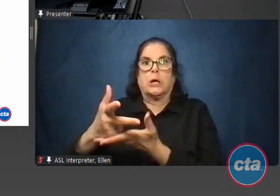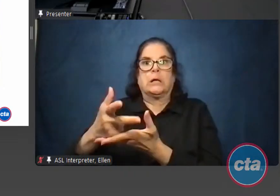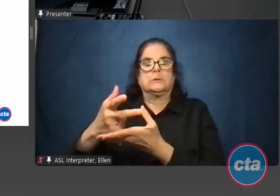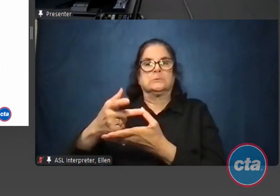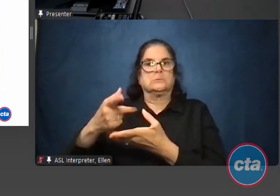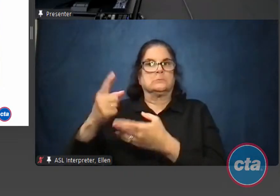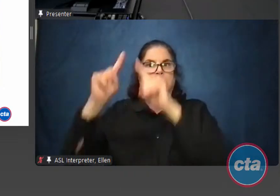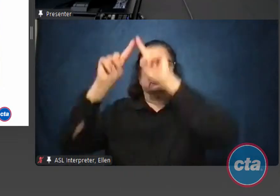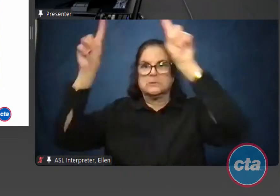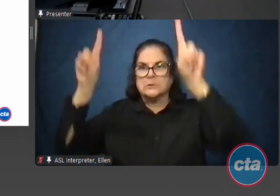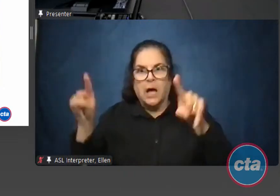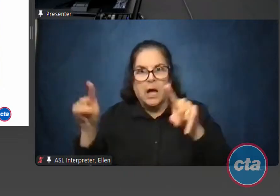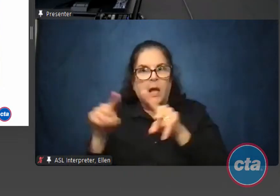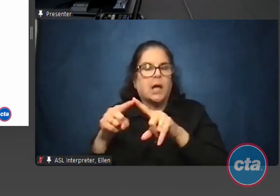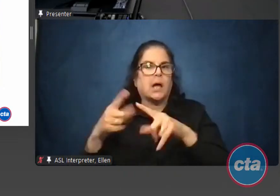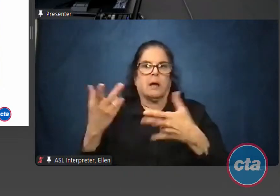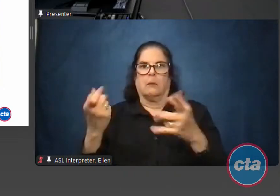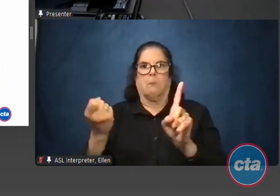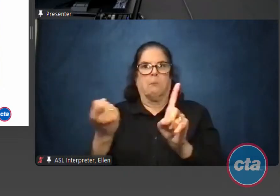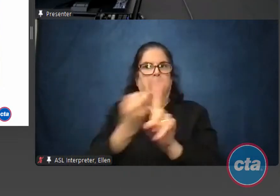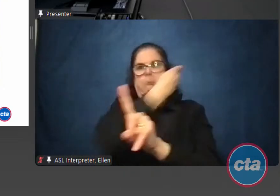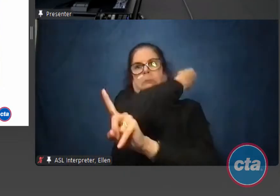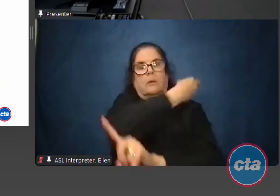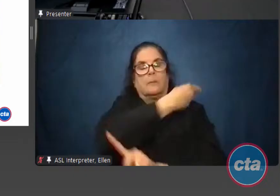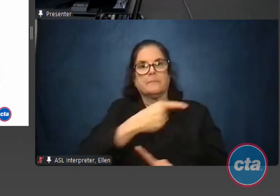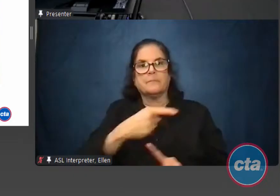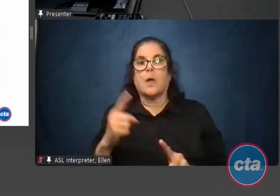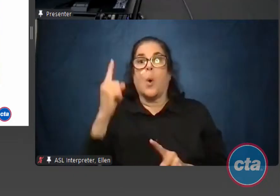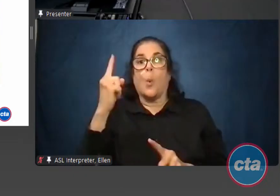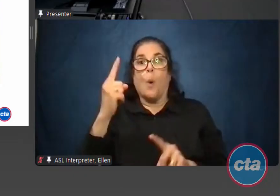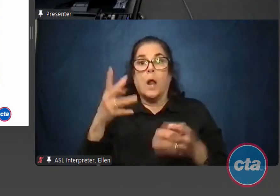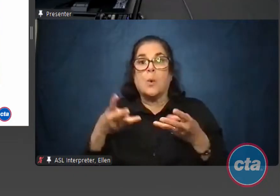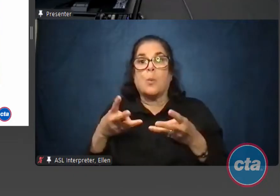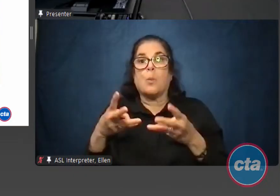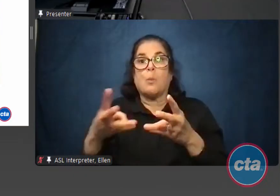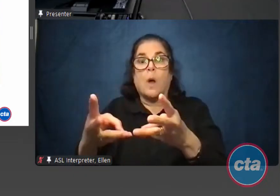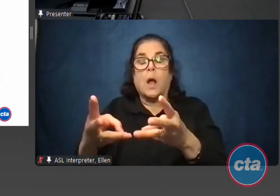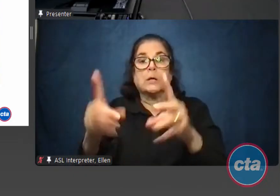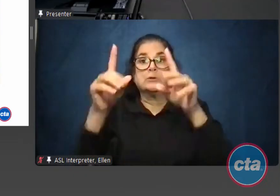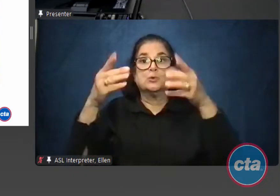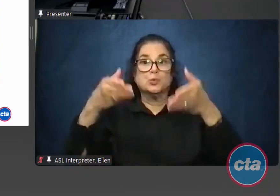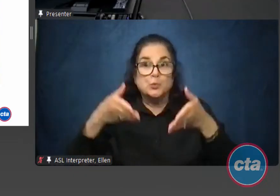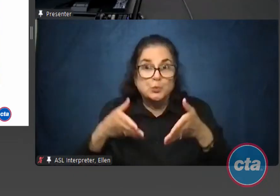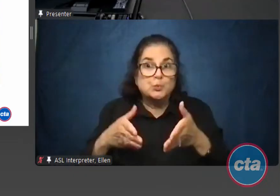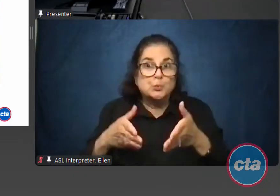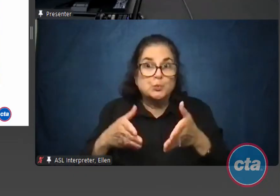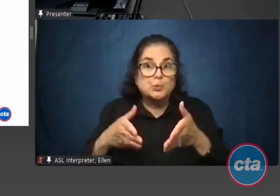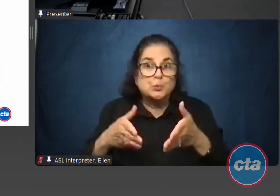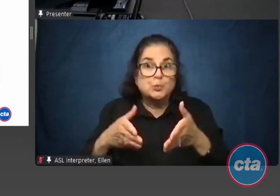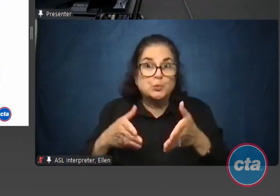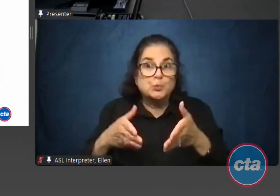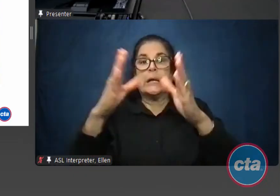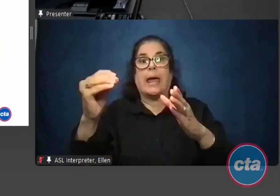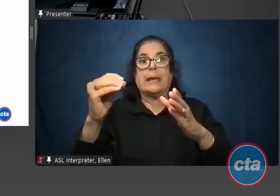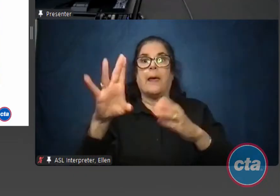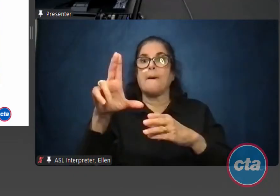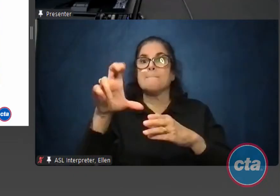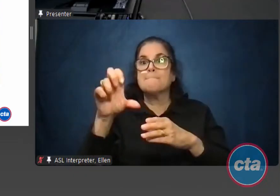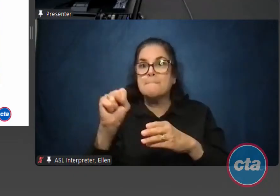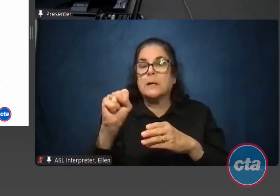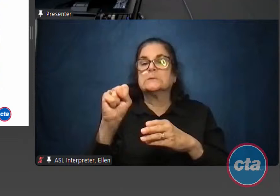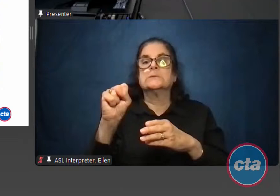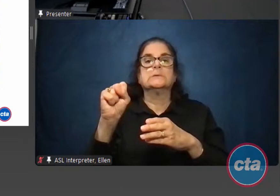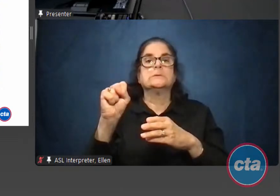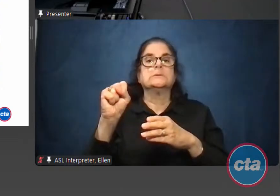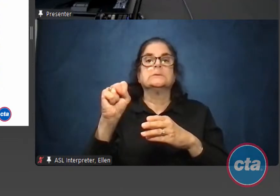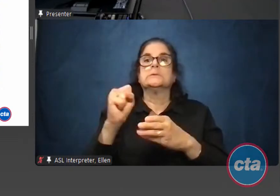any, one-way street signs and our bus stops share the same pole. So if you just go to a